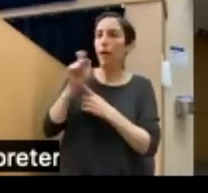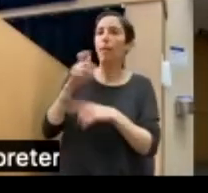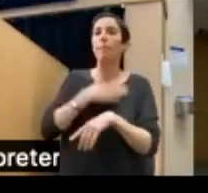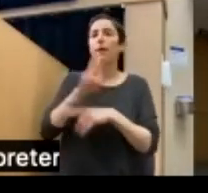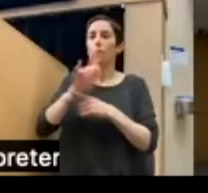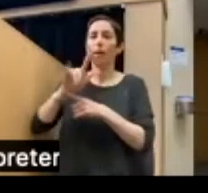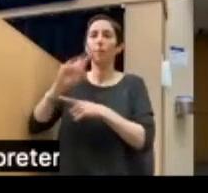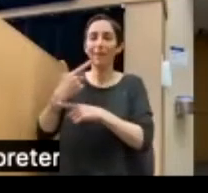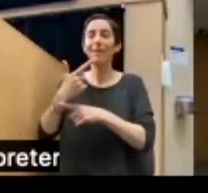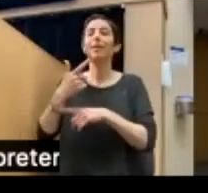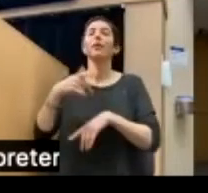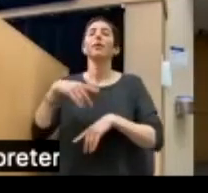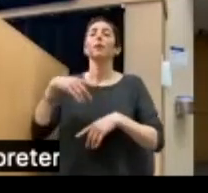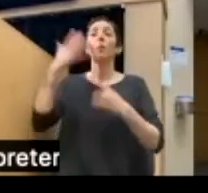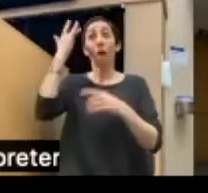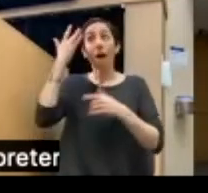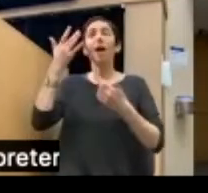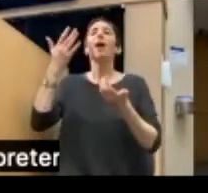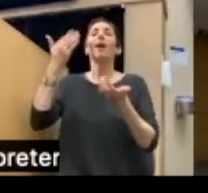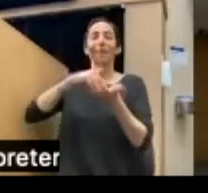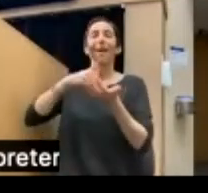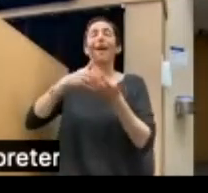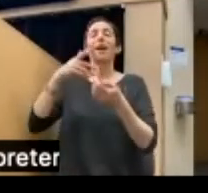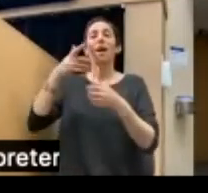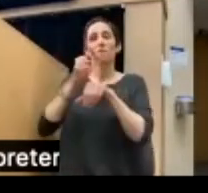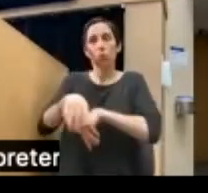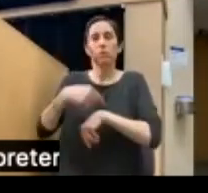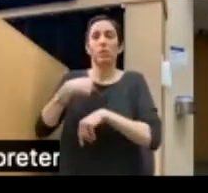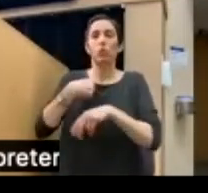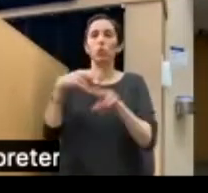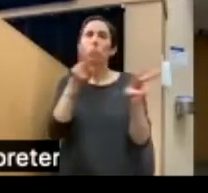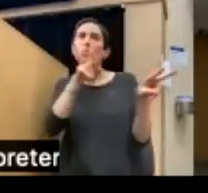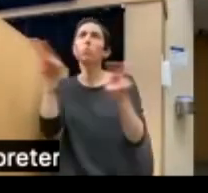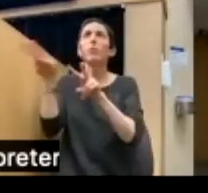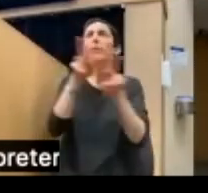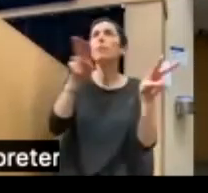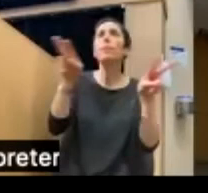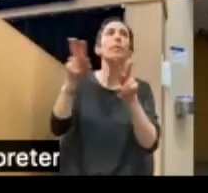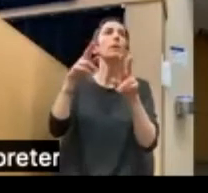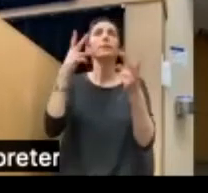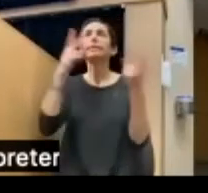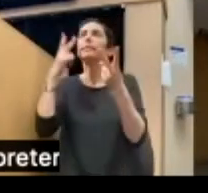your environment, looking for the positive and looking for the ways that you can continue to express gratitude and